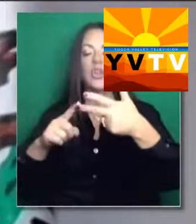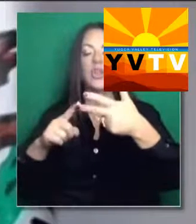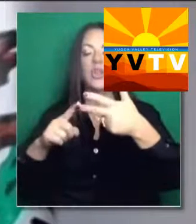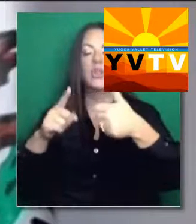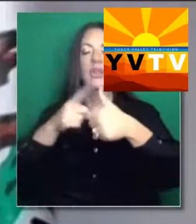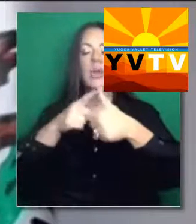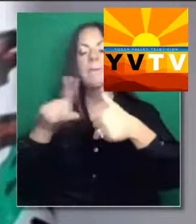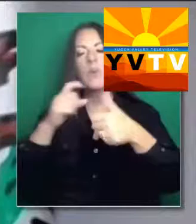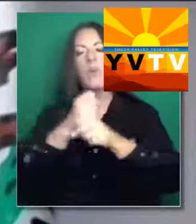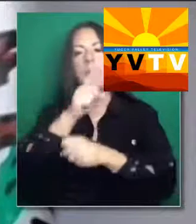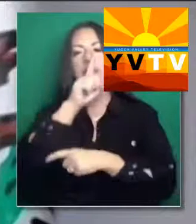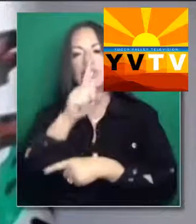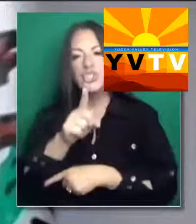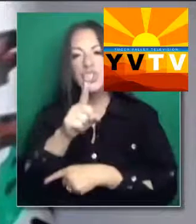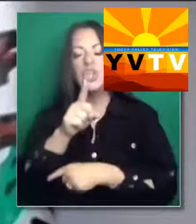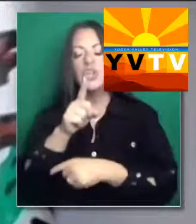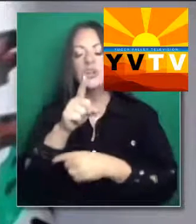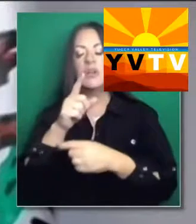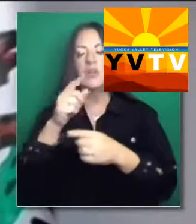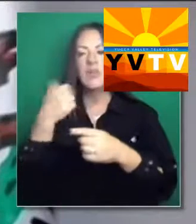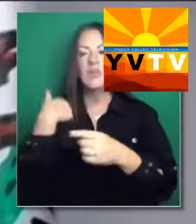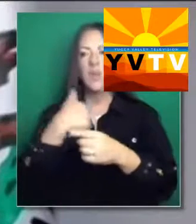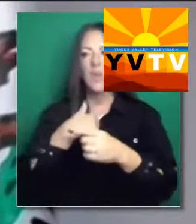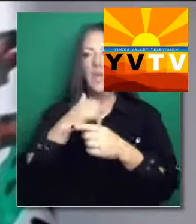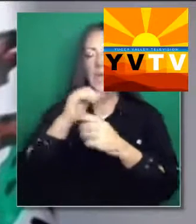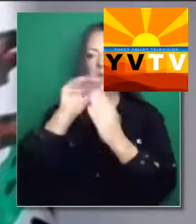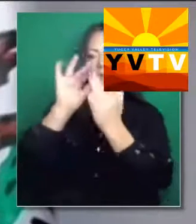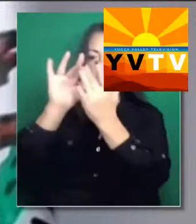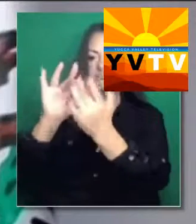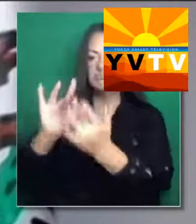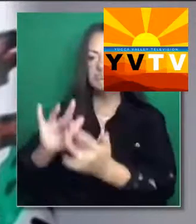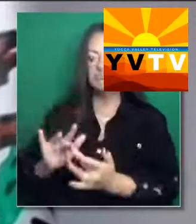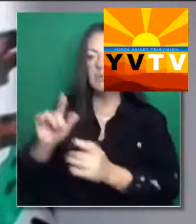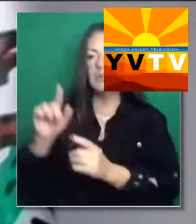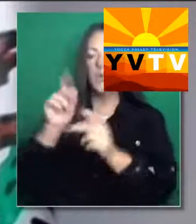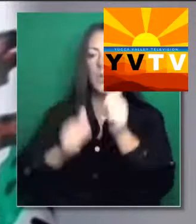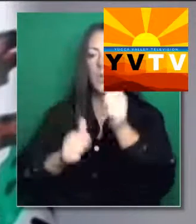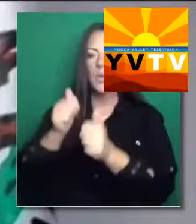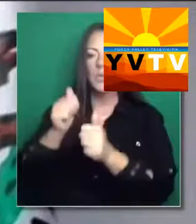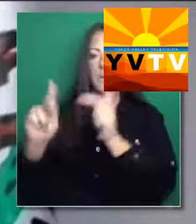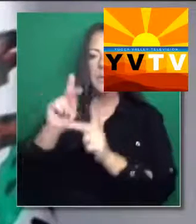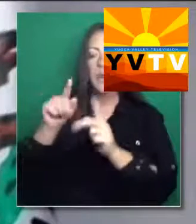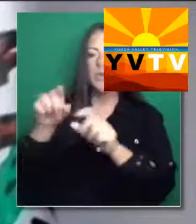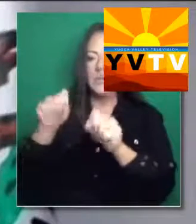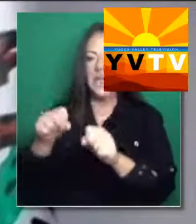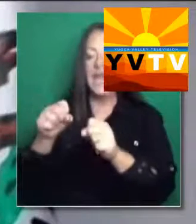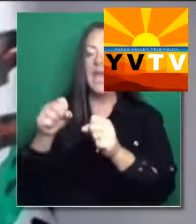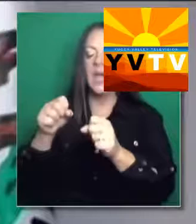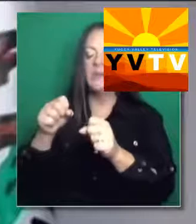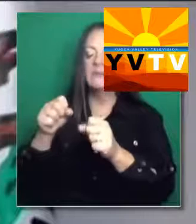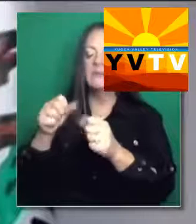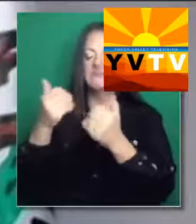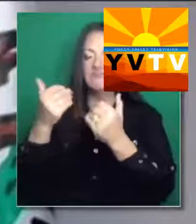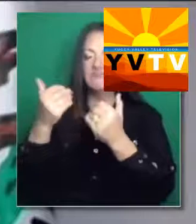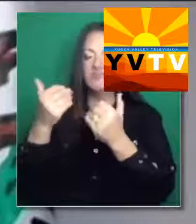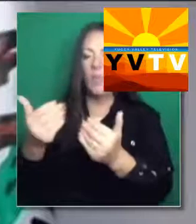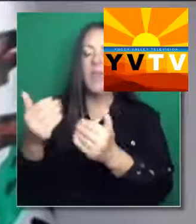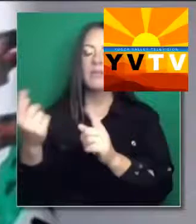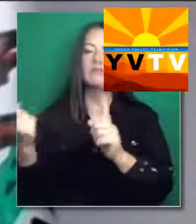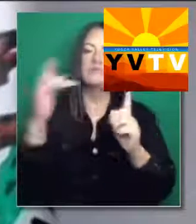lined up people who, of course, are in that tier 1A and can benefit from getting the vaccine, and if